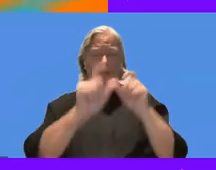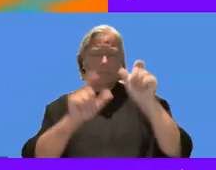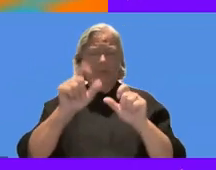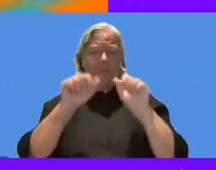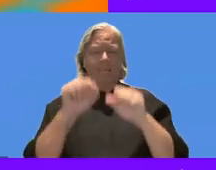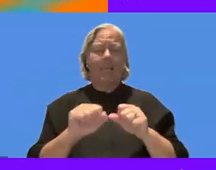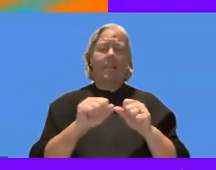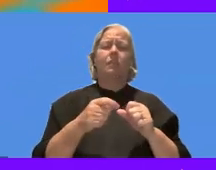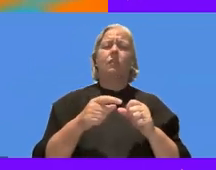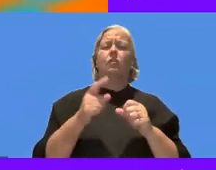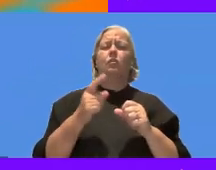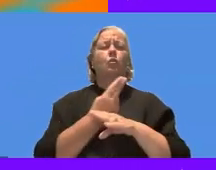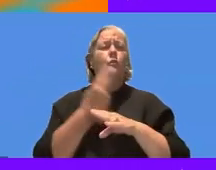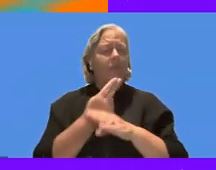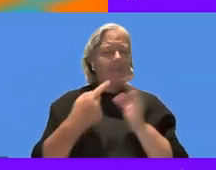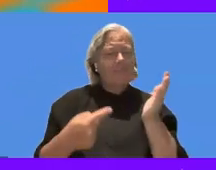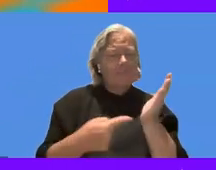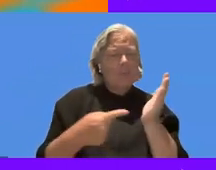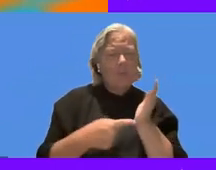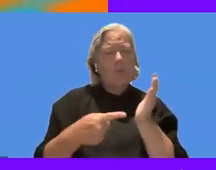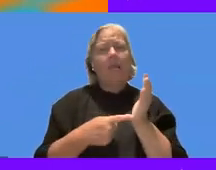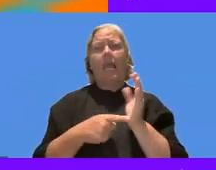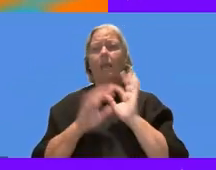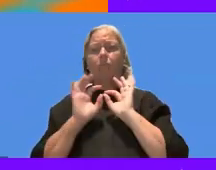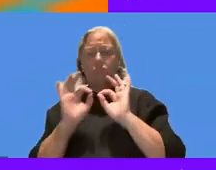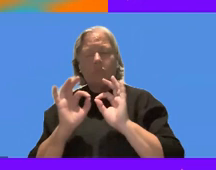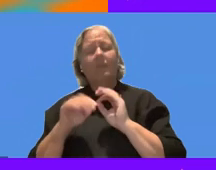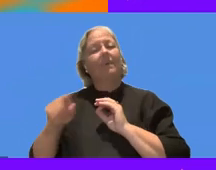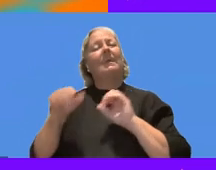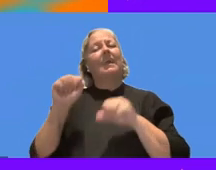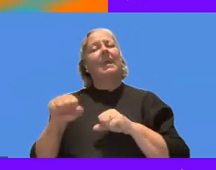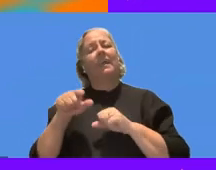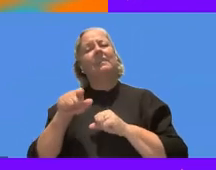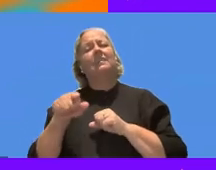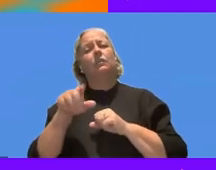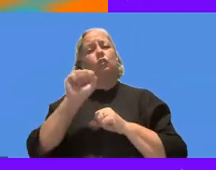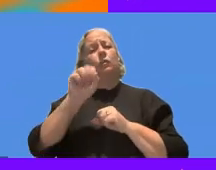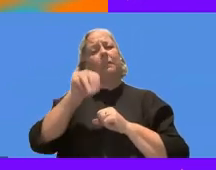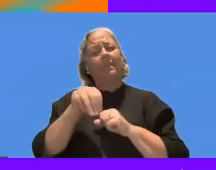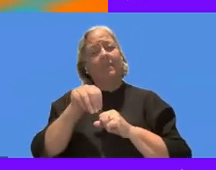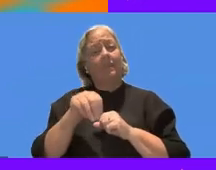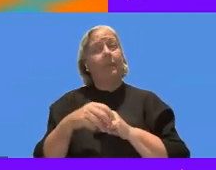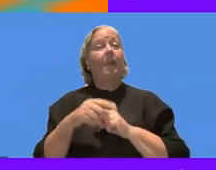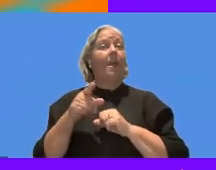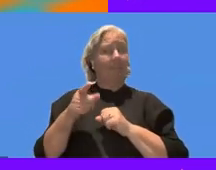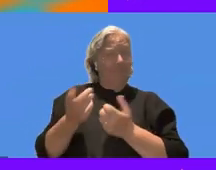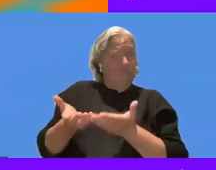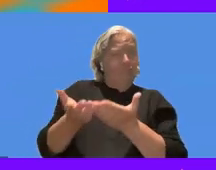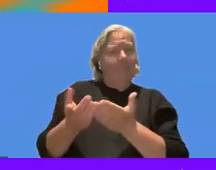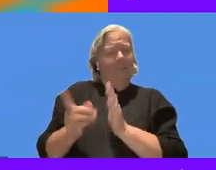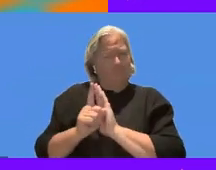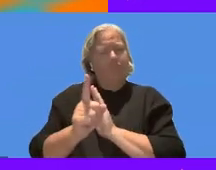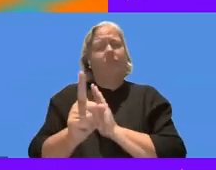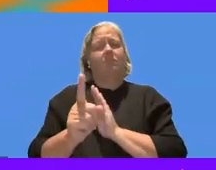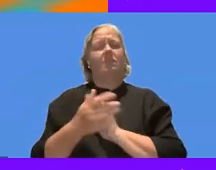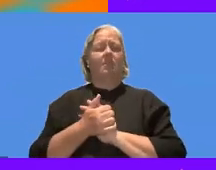devices very comfortably and effectively, they can easily use social media to make their voices heard and take action. When it reaches more people